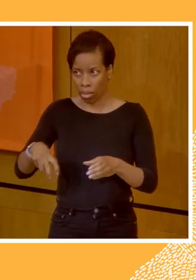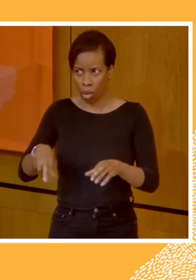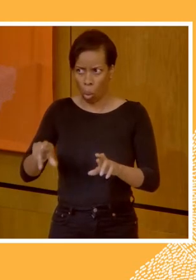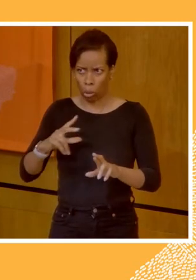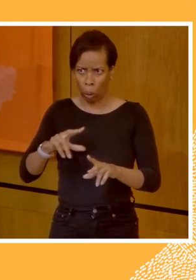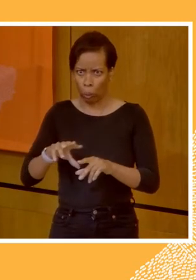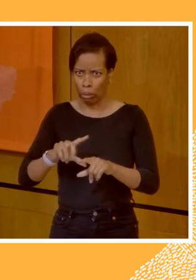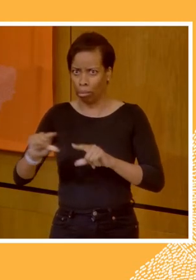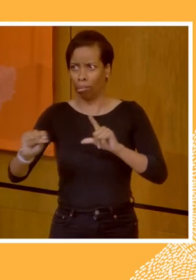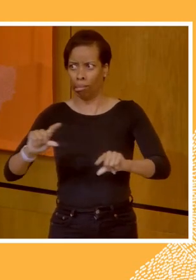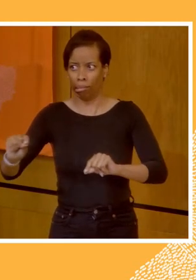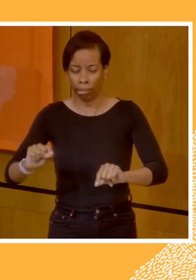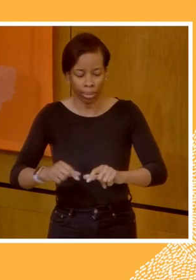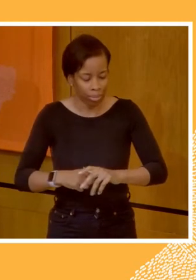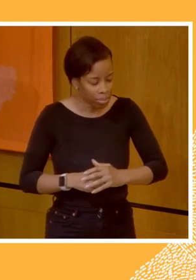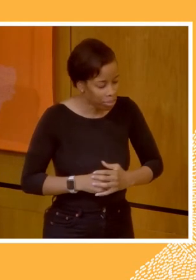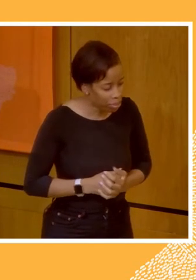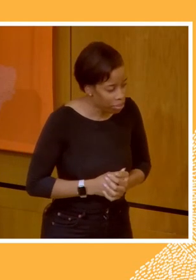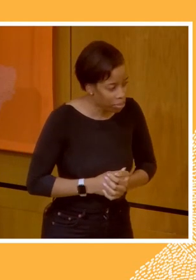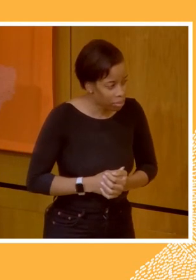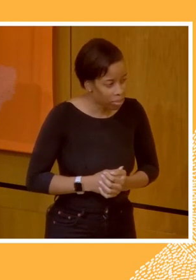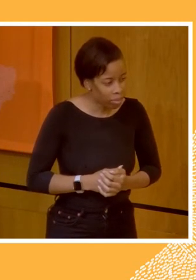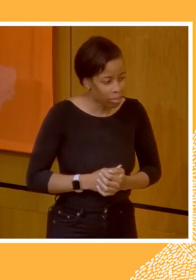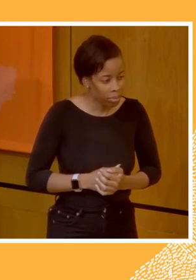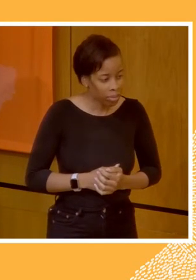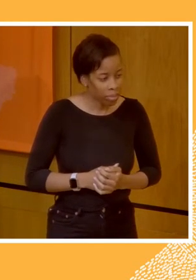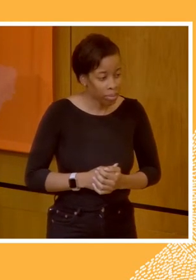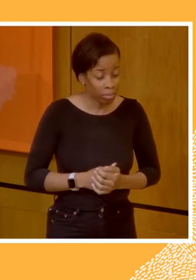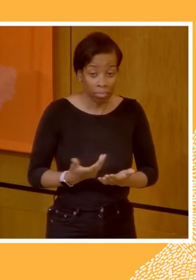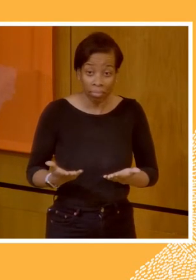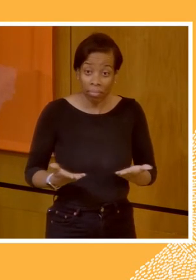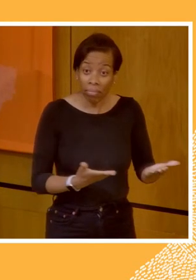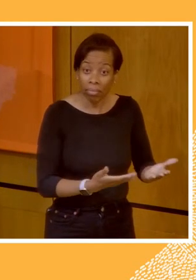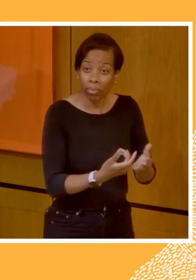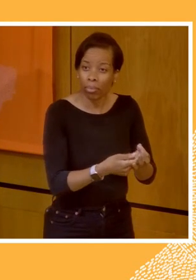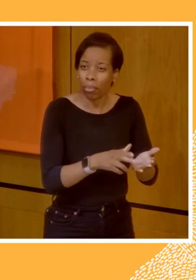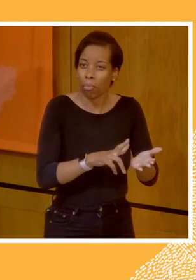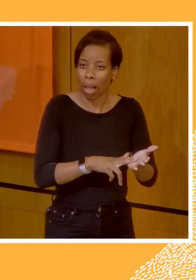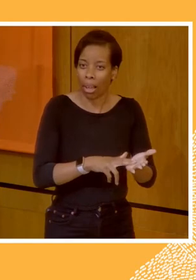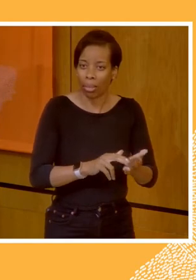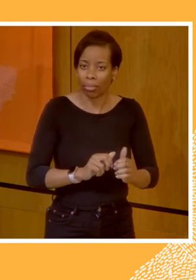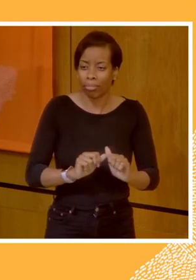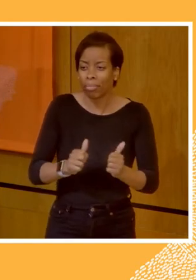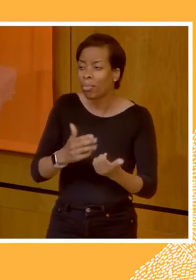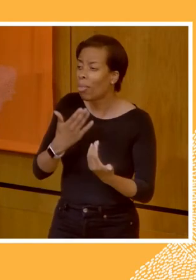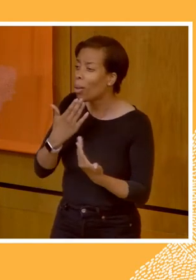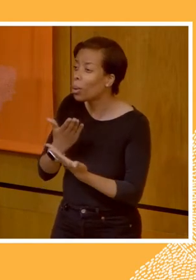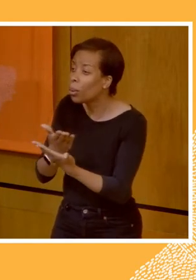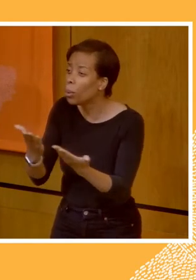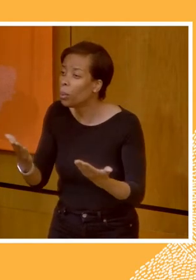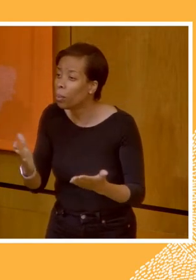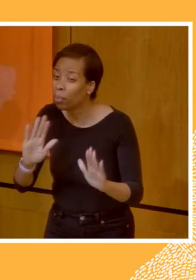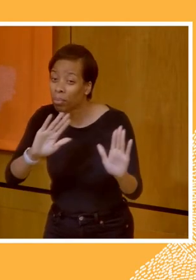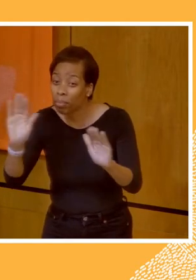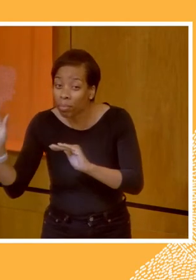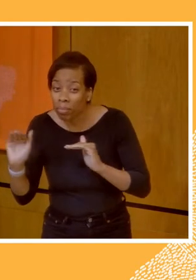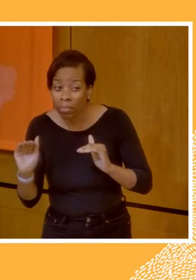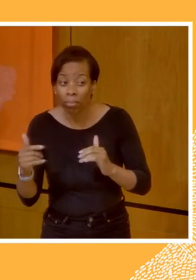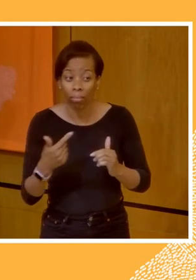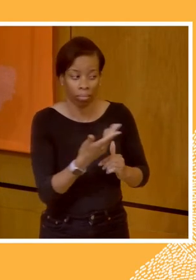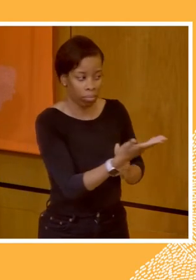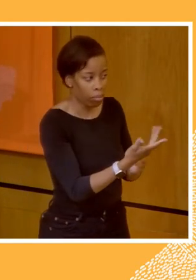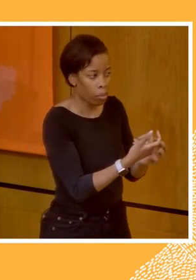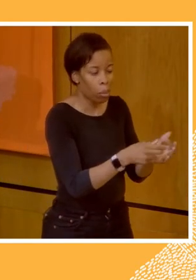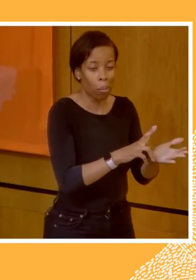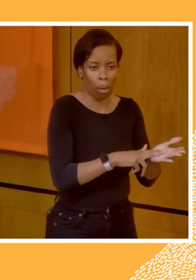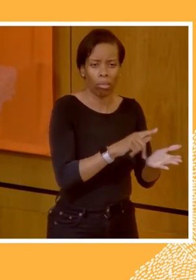though. So without further ado, I hand over to you, Ben. Great, thank you. Hi, everybody. My name is Ben. I'm